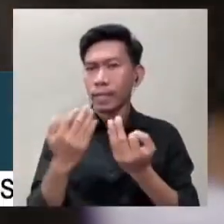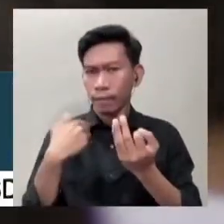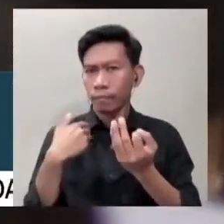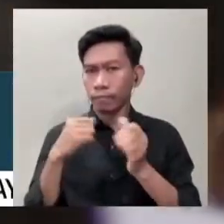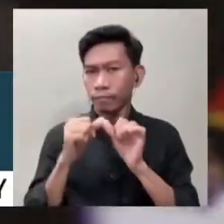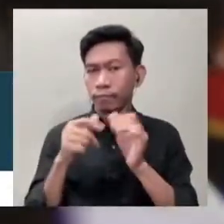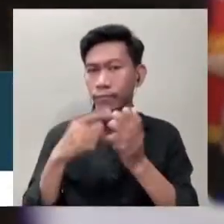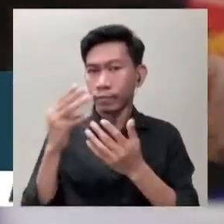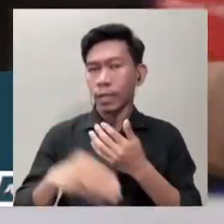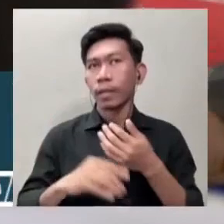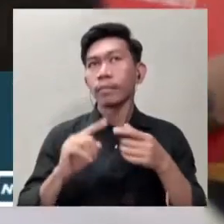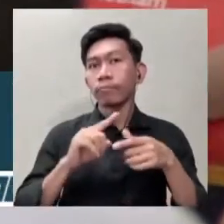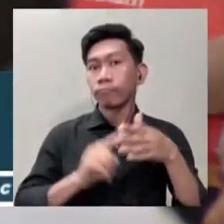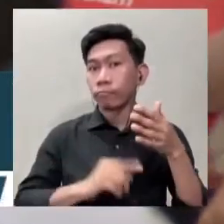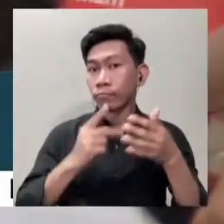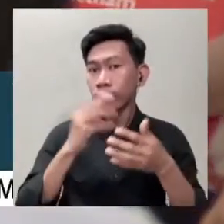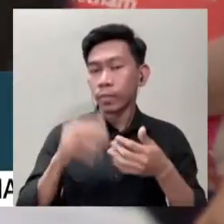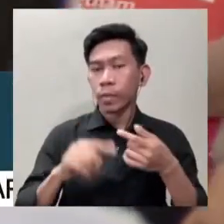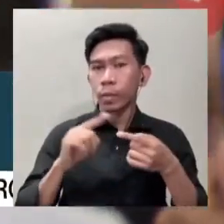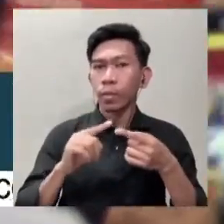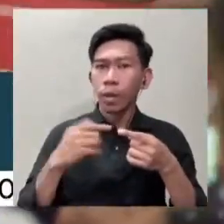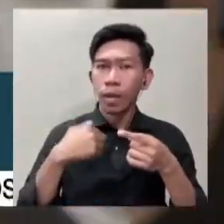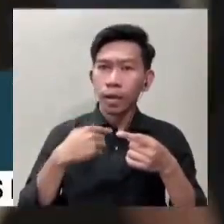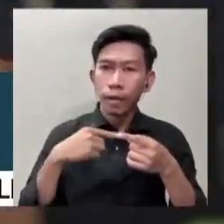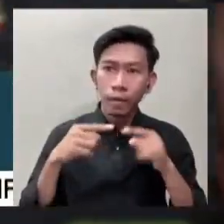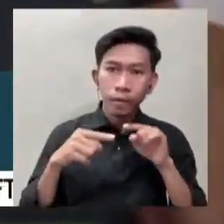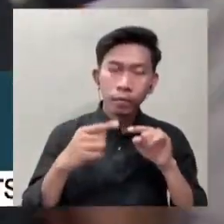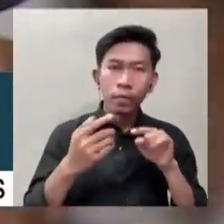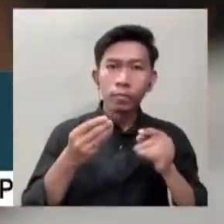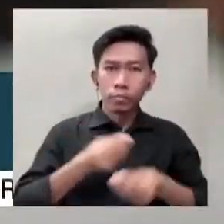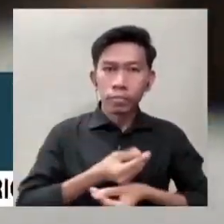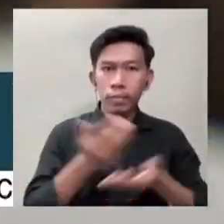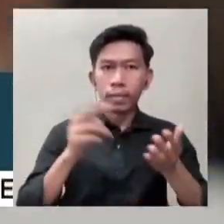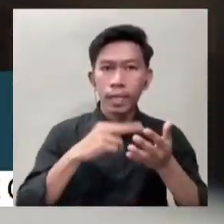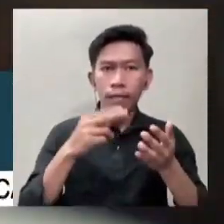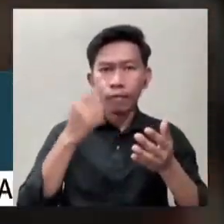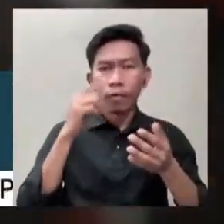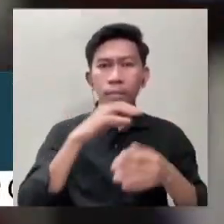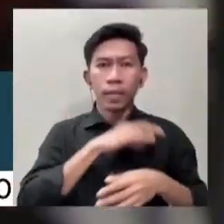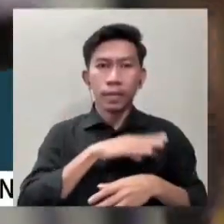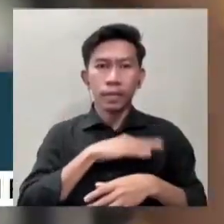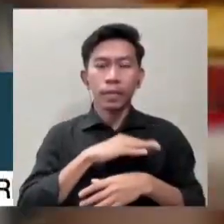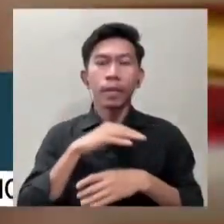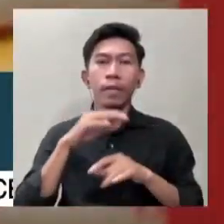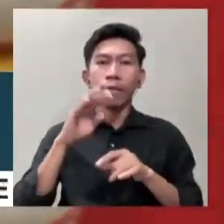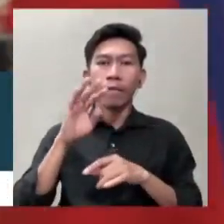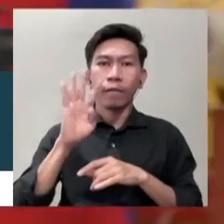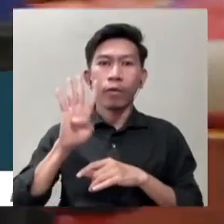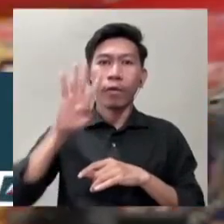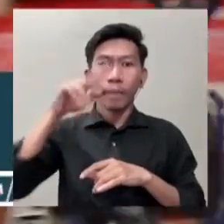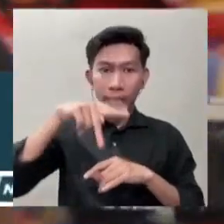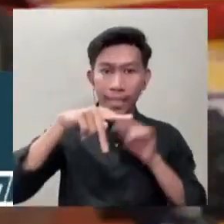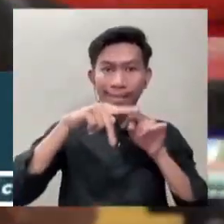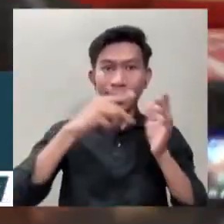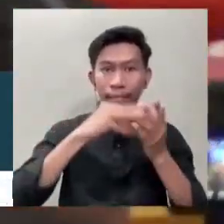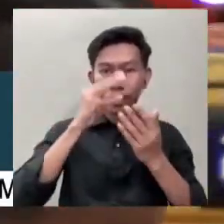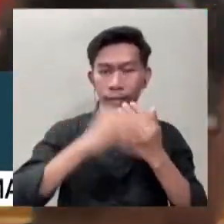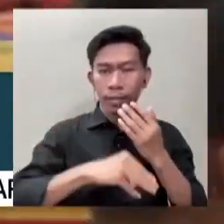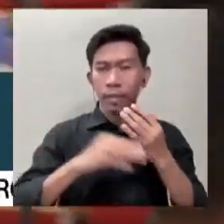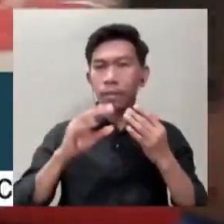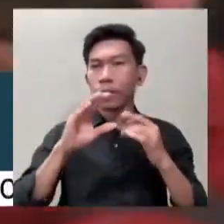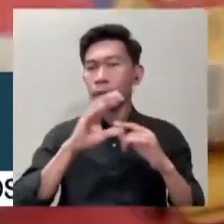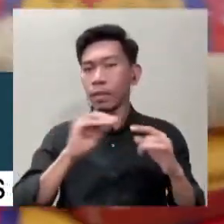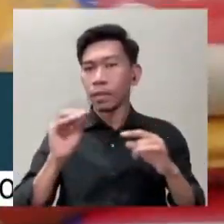of rice that were seized in ports to beneficiaries of the Pantawid Pamilya program, as well as the procurement of